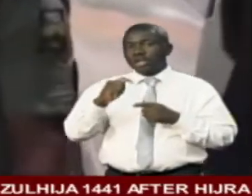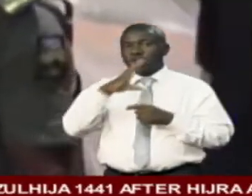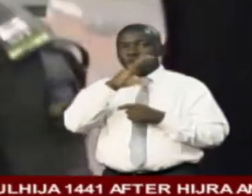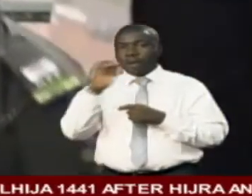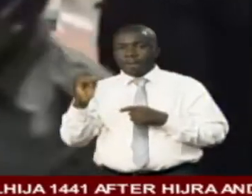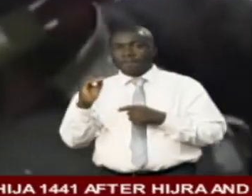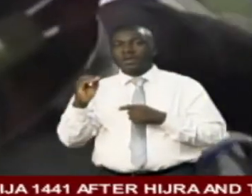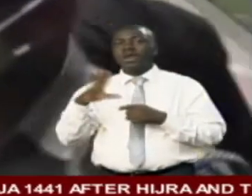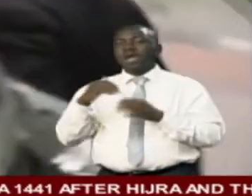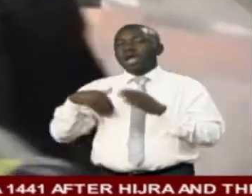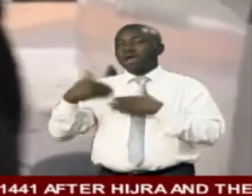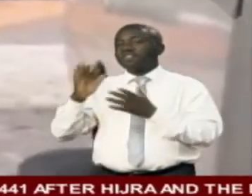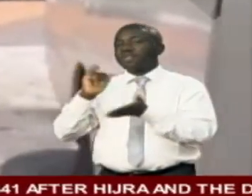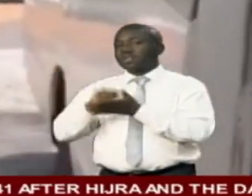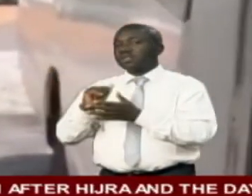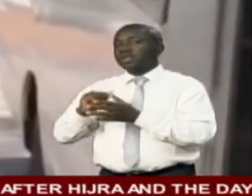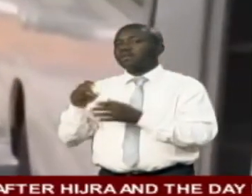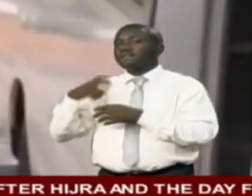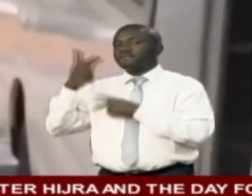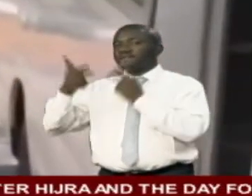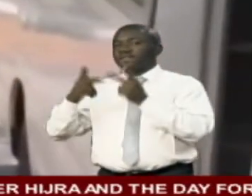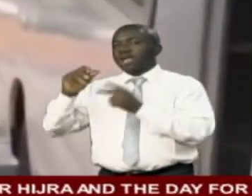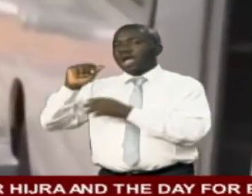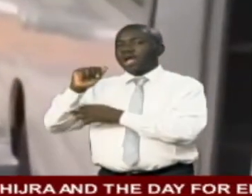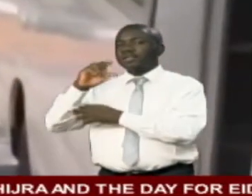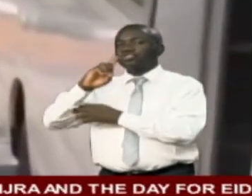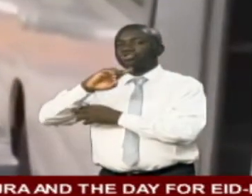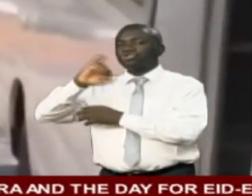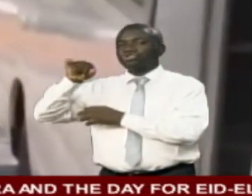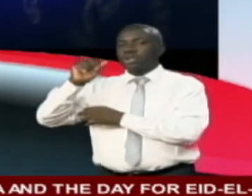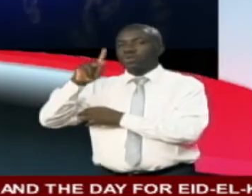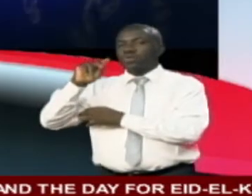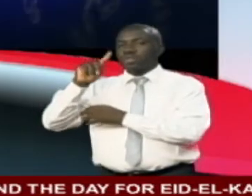and thereafter will proceed to Ajaokuta Steel Company.